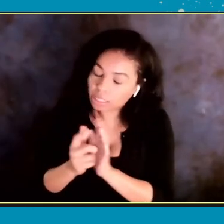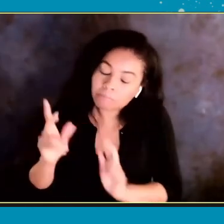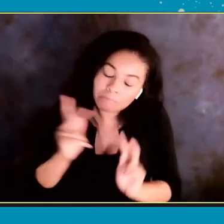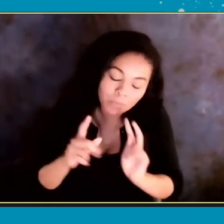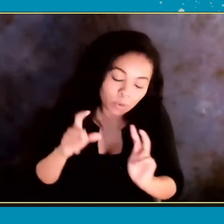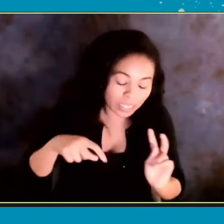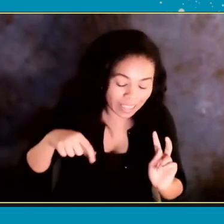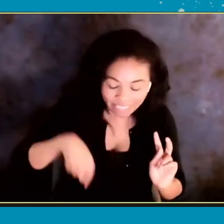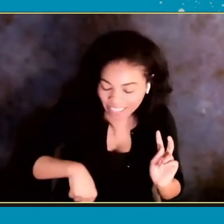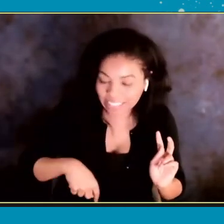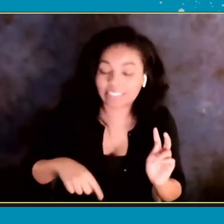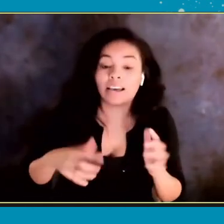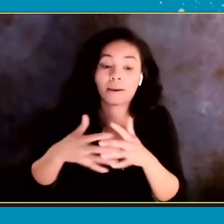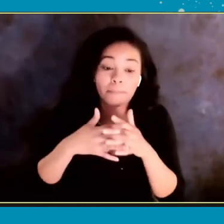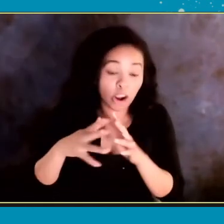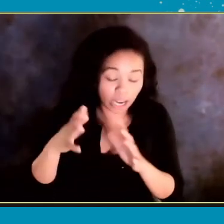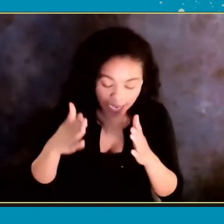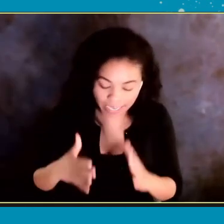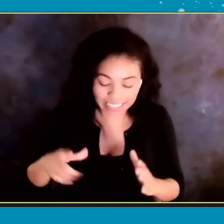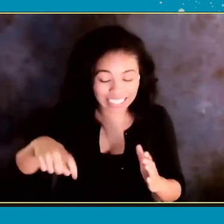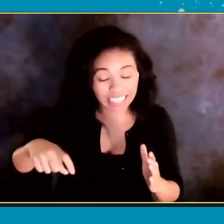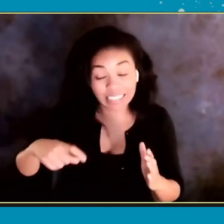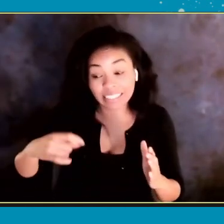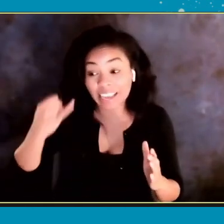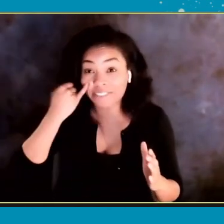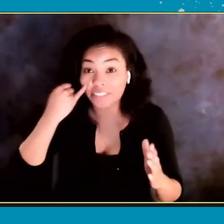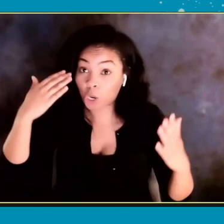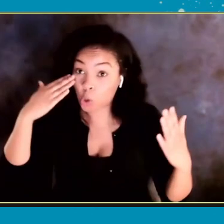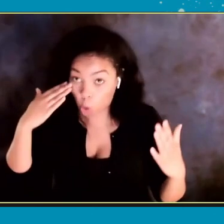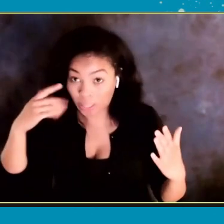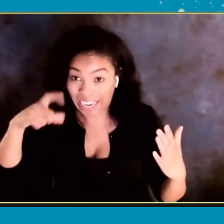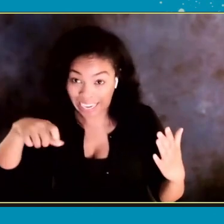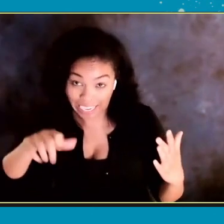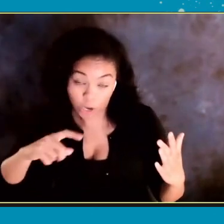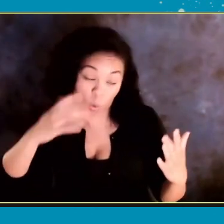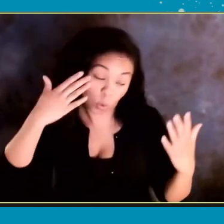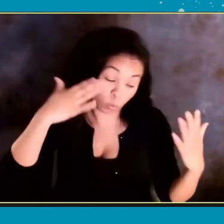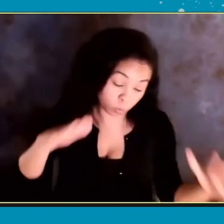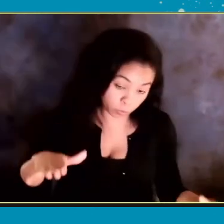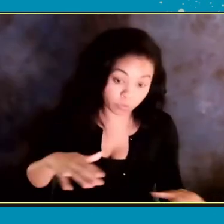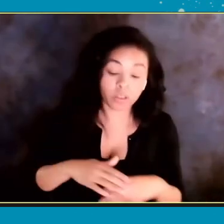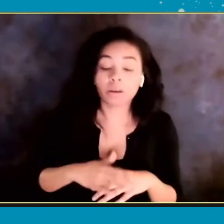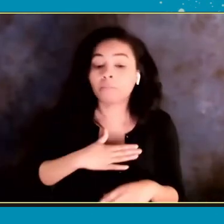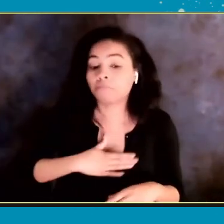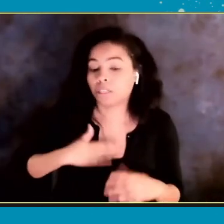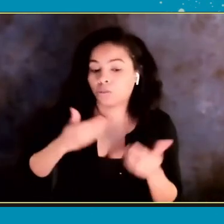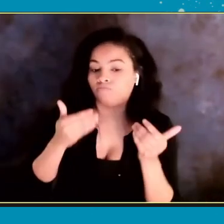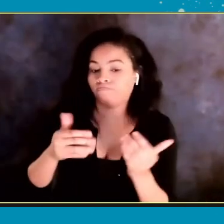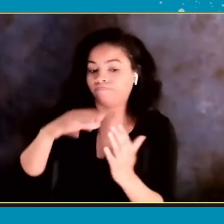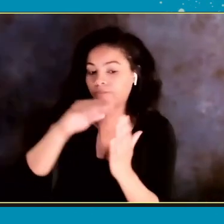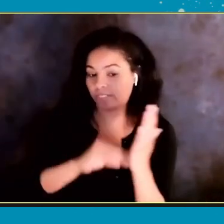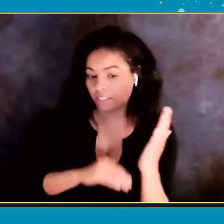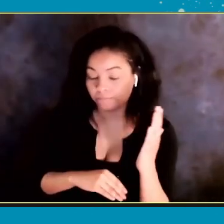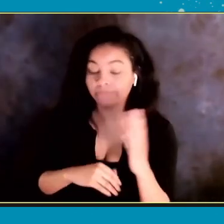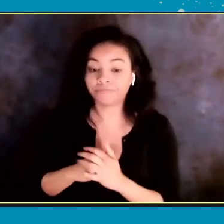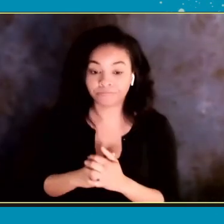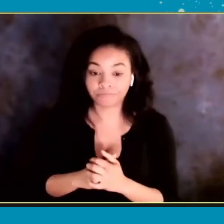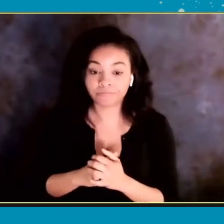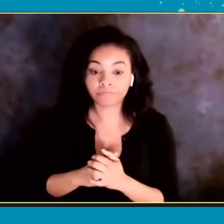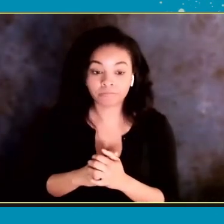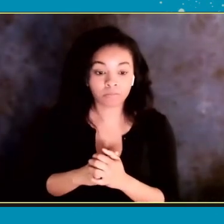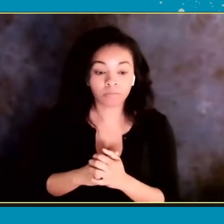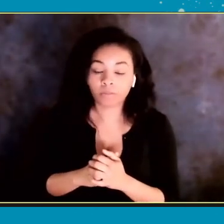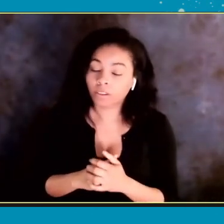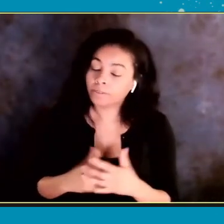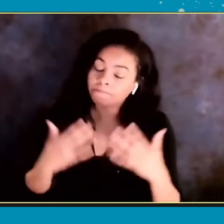The Americans need this, whether they know it or not. So please take a moment to fill that out. I can't